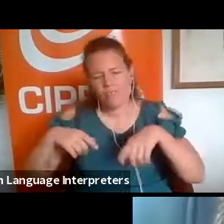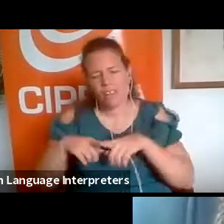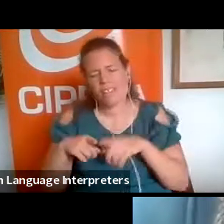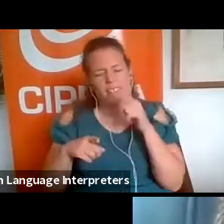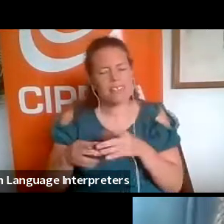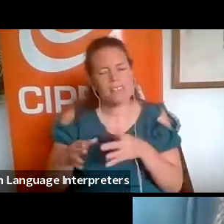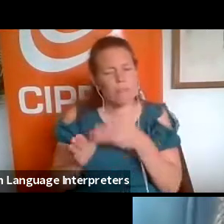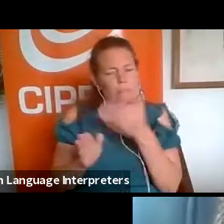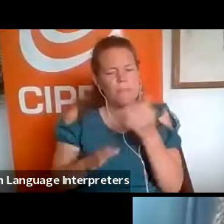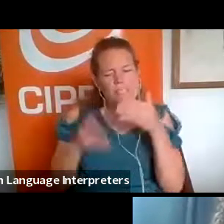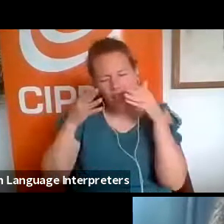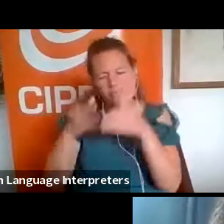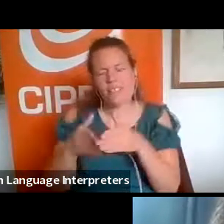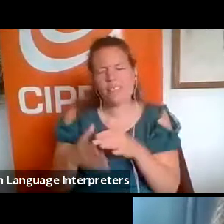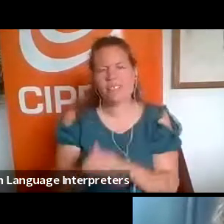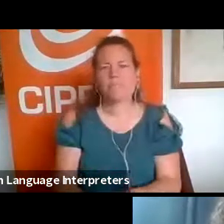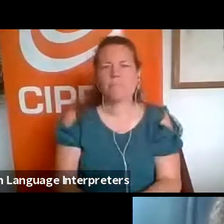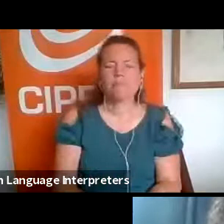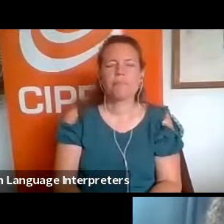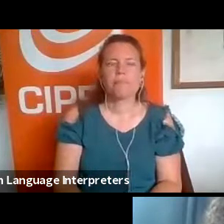much.